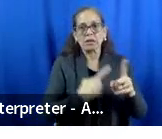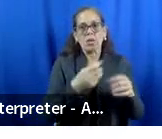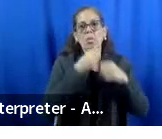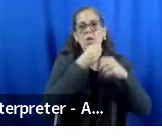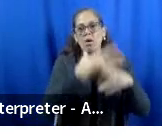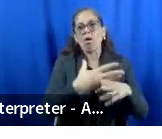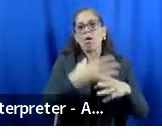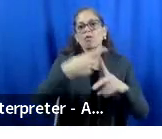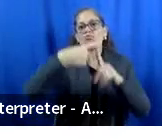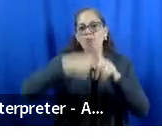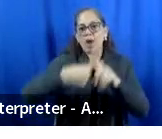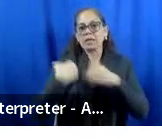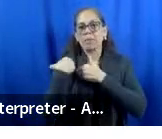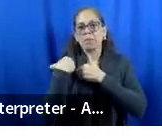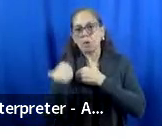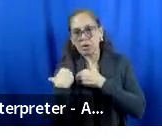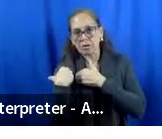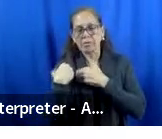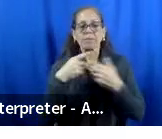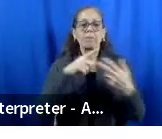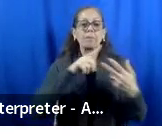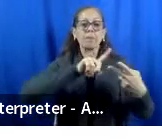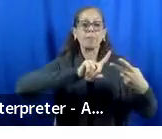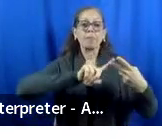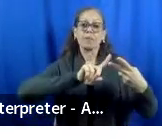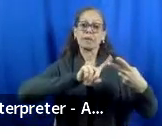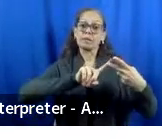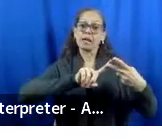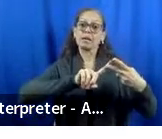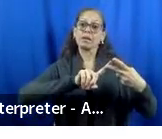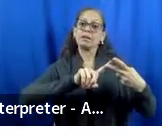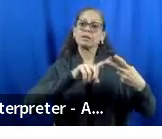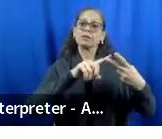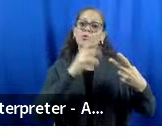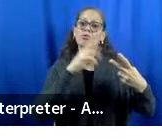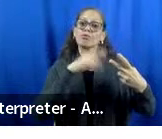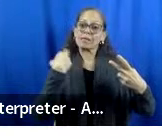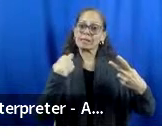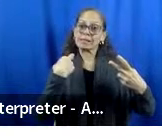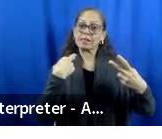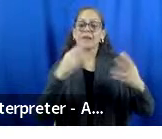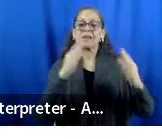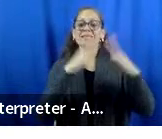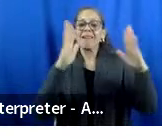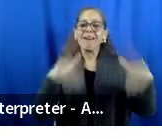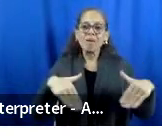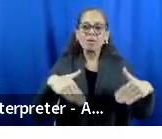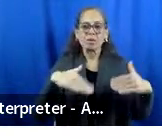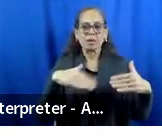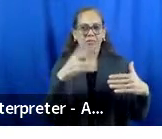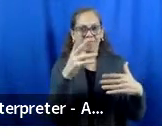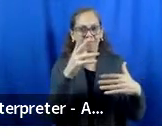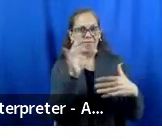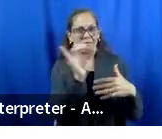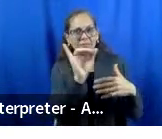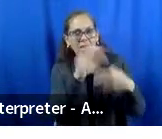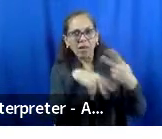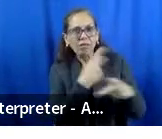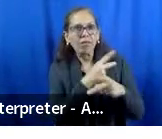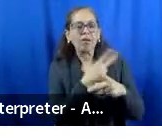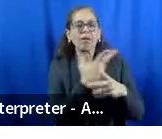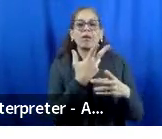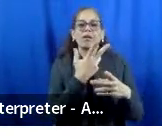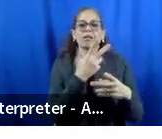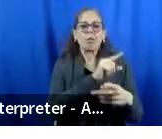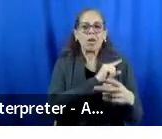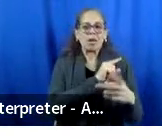rent burden. The second category of risk factors are housing conditions, or characteristics of the